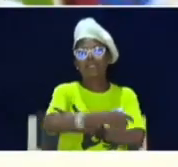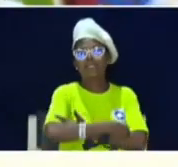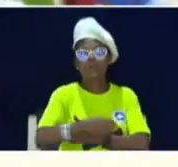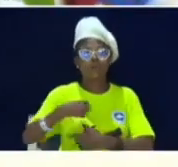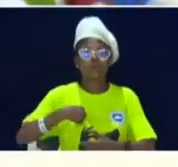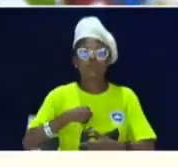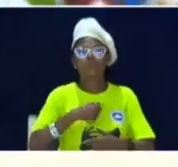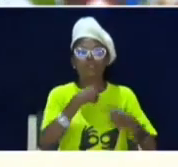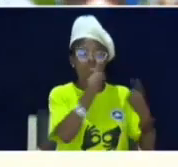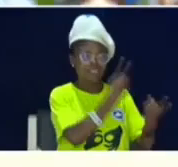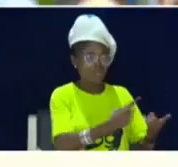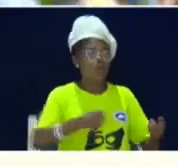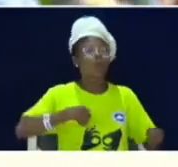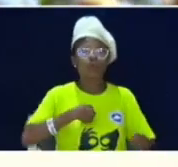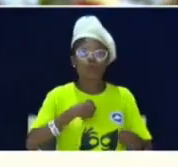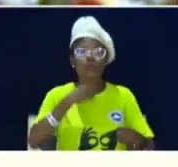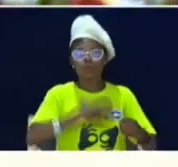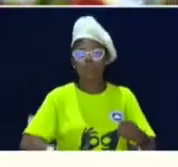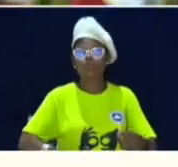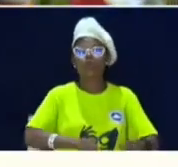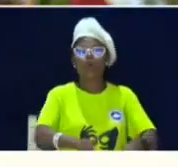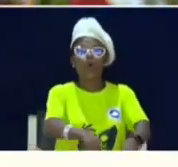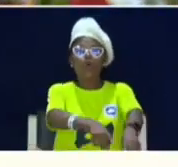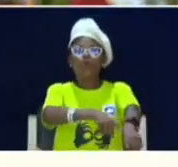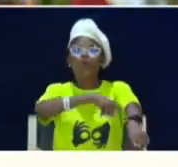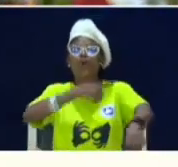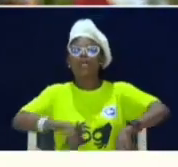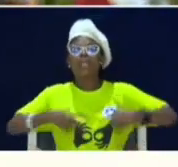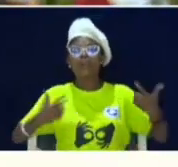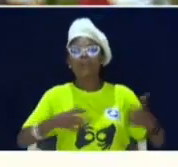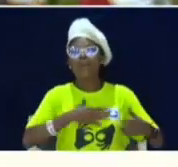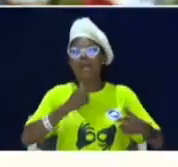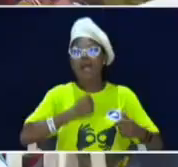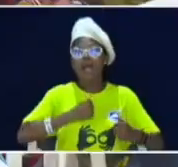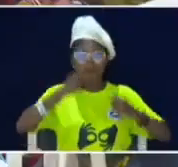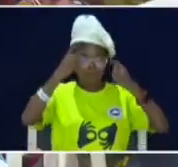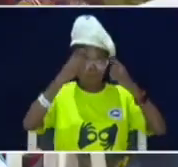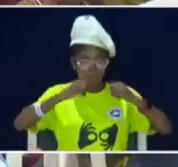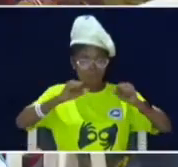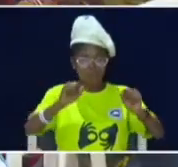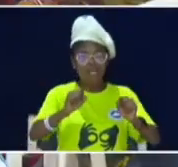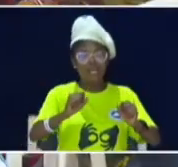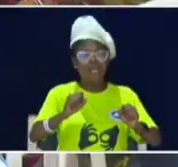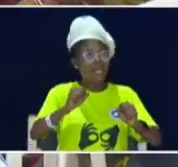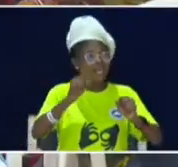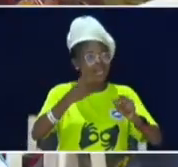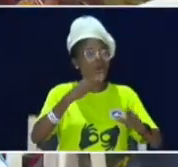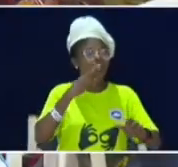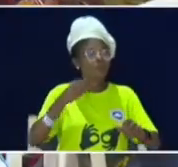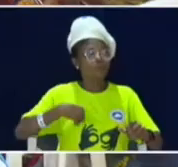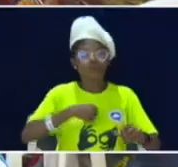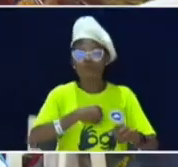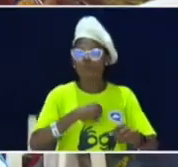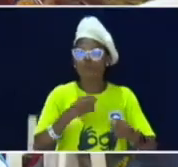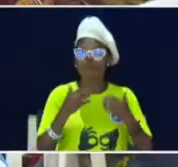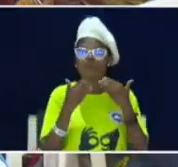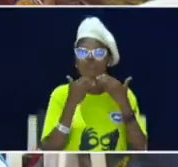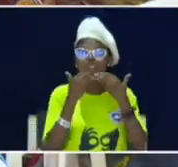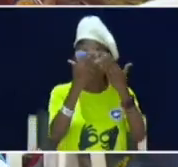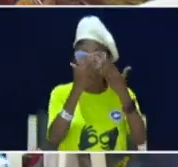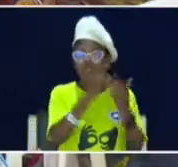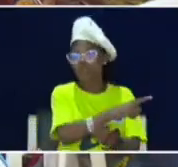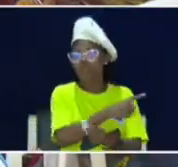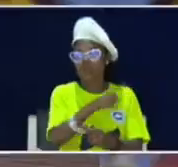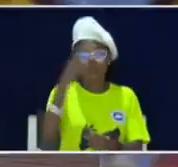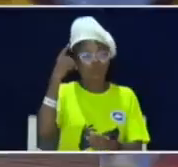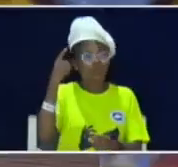Daddy. We wish you long life and prosperity. Thank you for the good work you've laid upon our hands, and we'll ensure